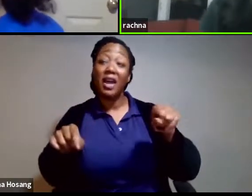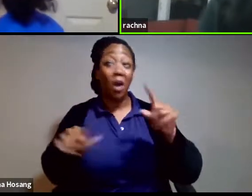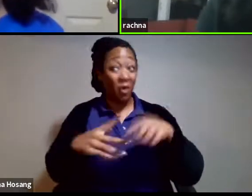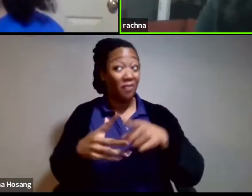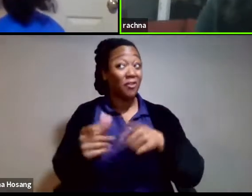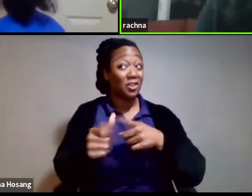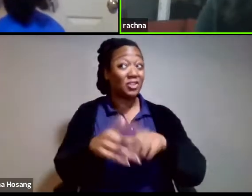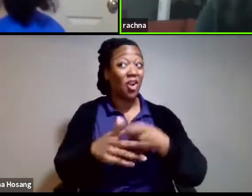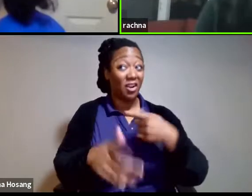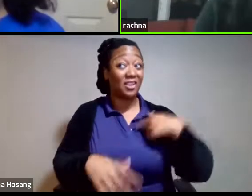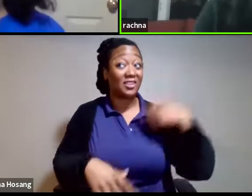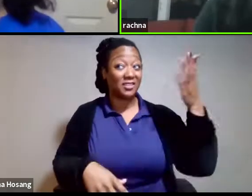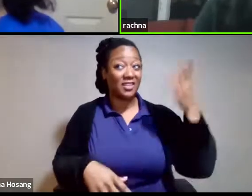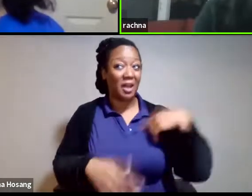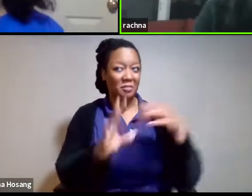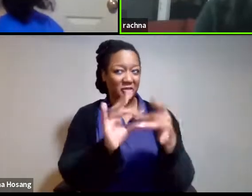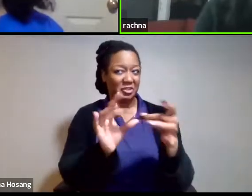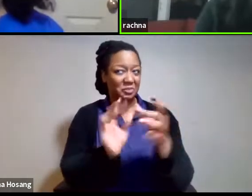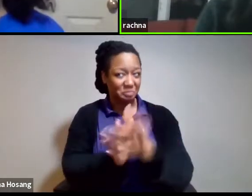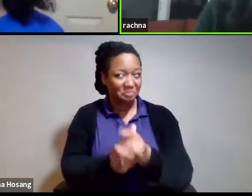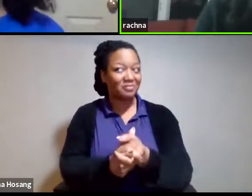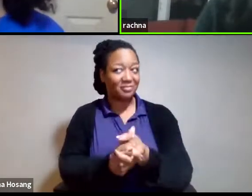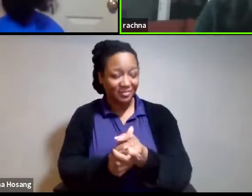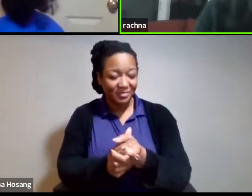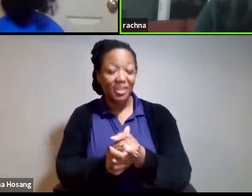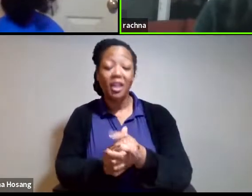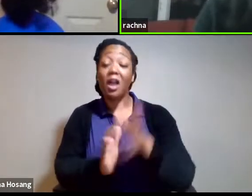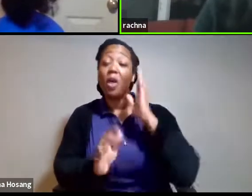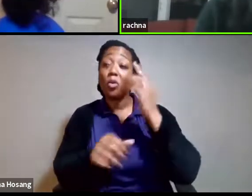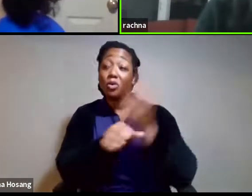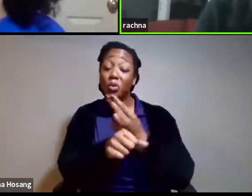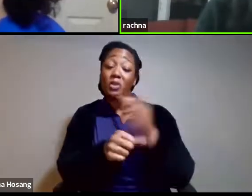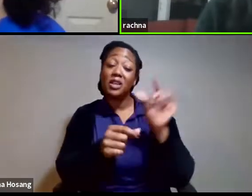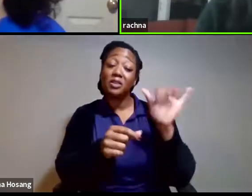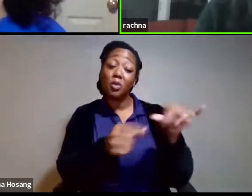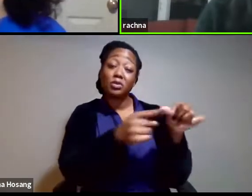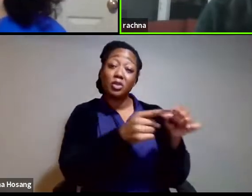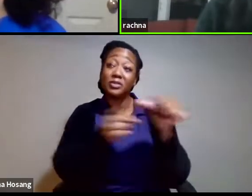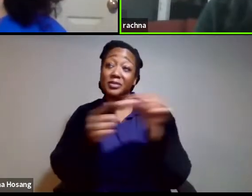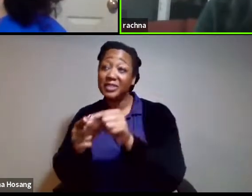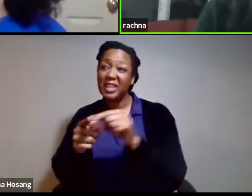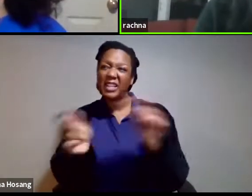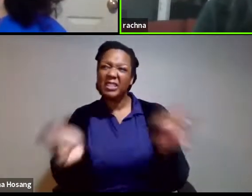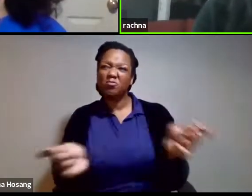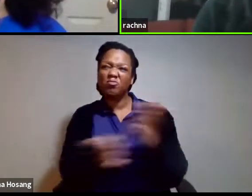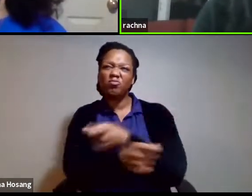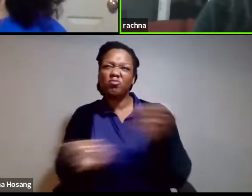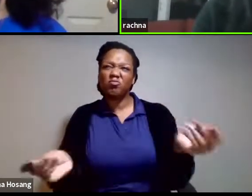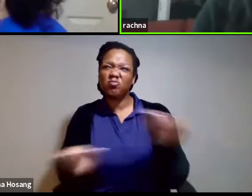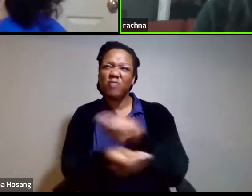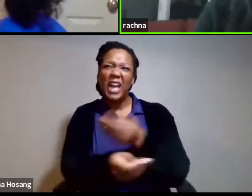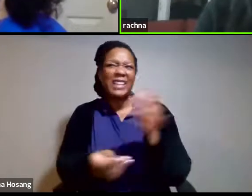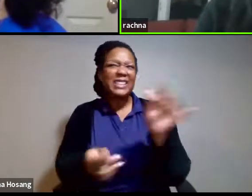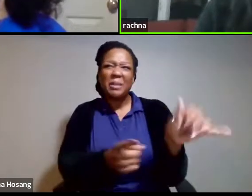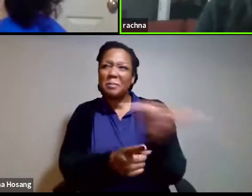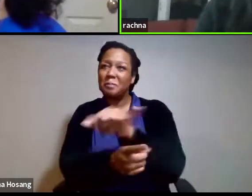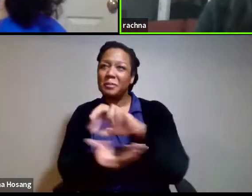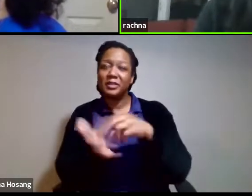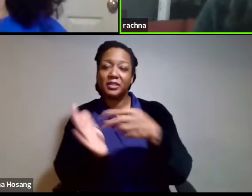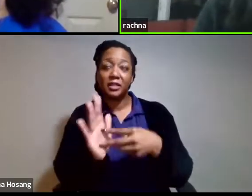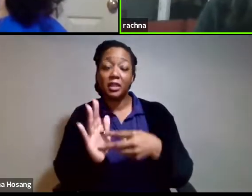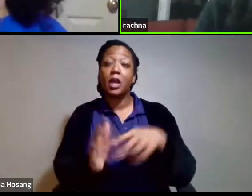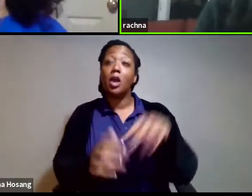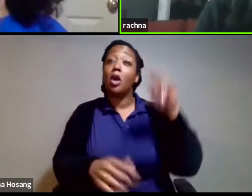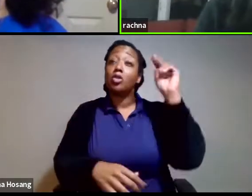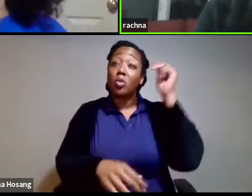talk. So I use those terms interchangeably. Neuropsychological testing is measuring